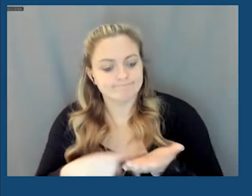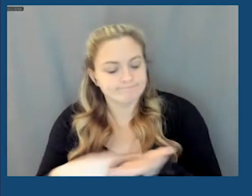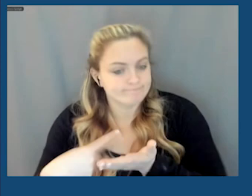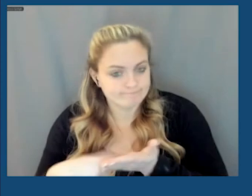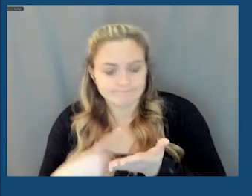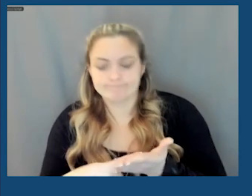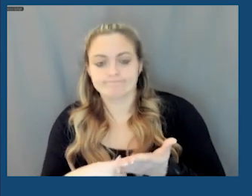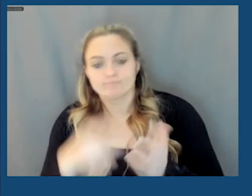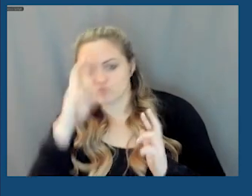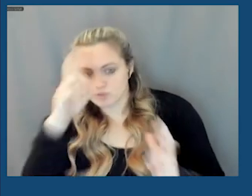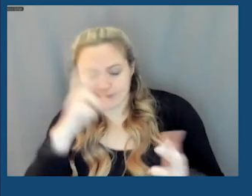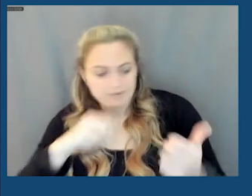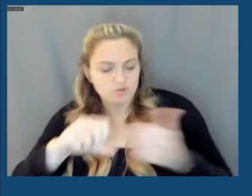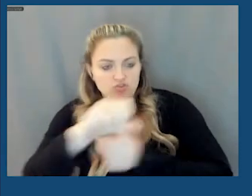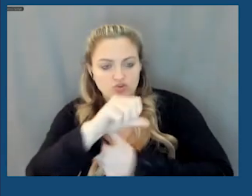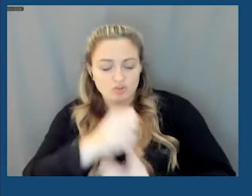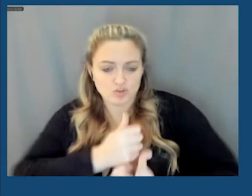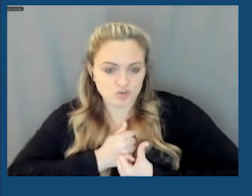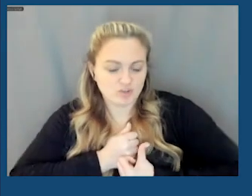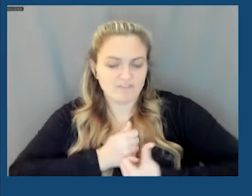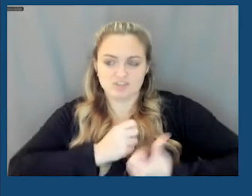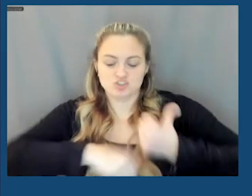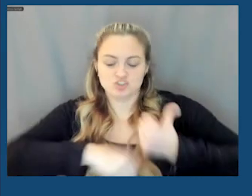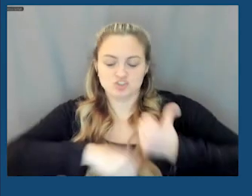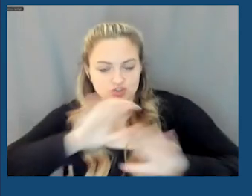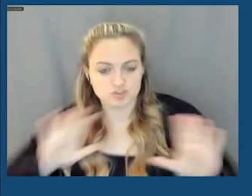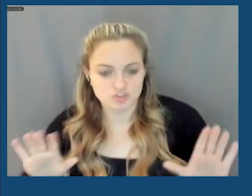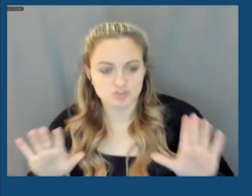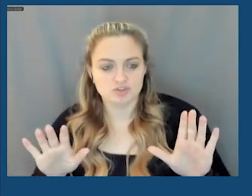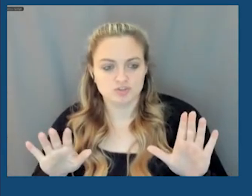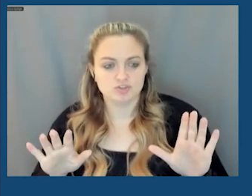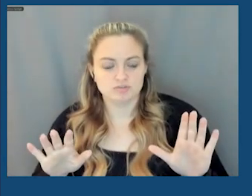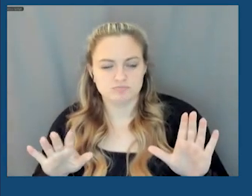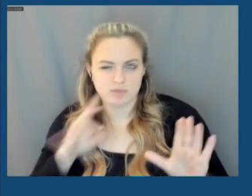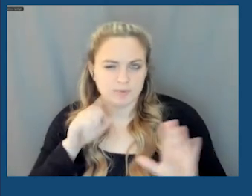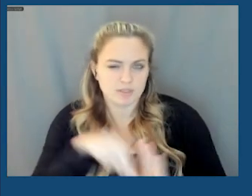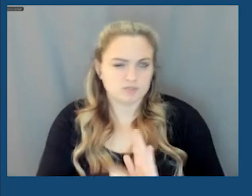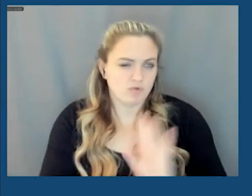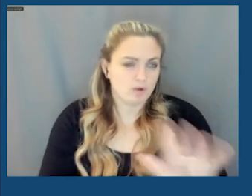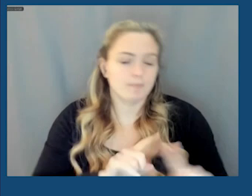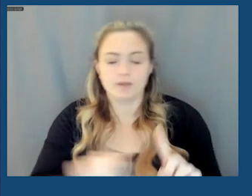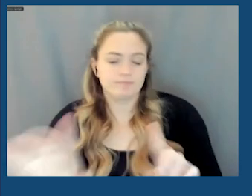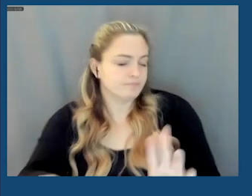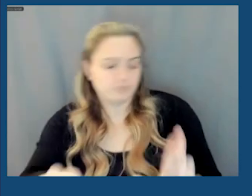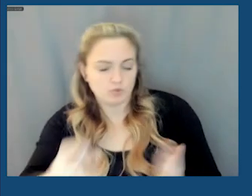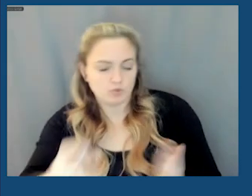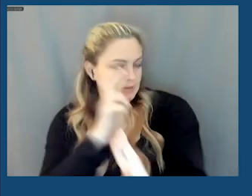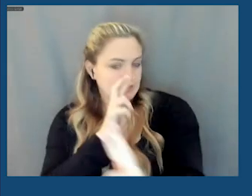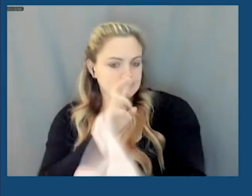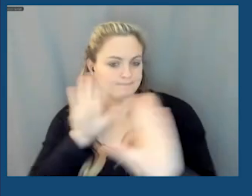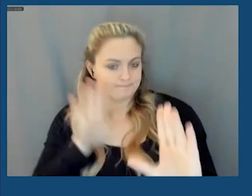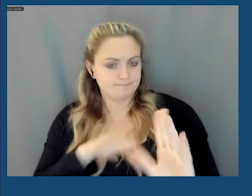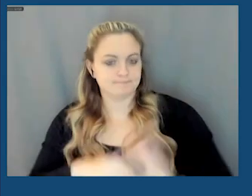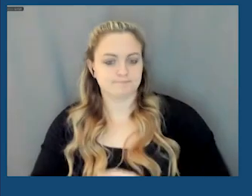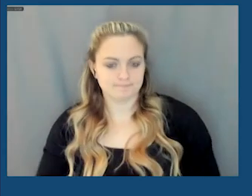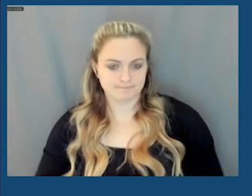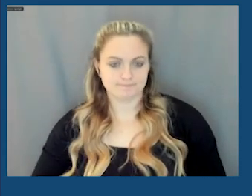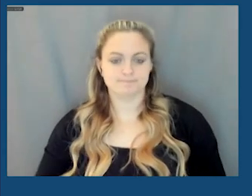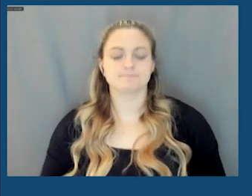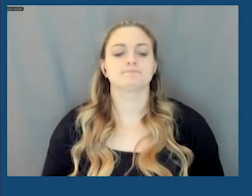respectful way, in a loving way. Well, maybe that's going a little too far, but in a very respectful way.